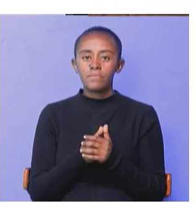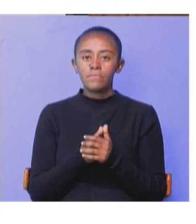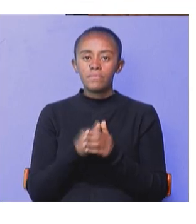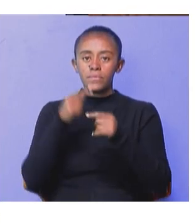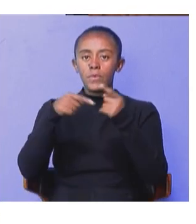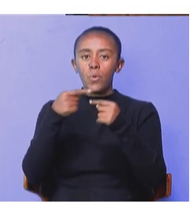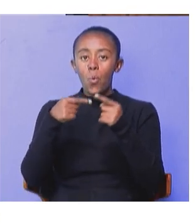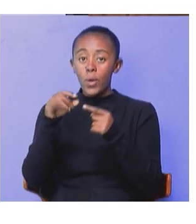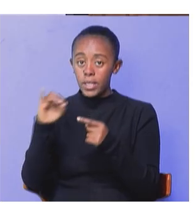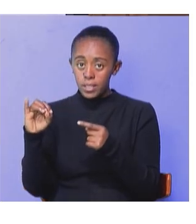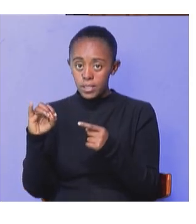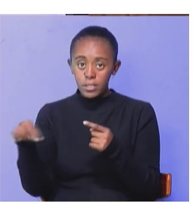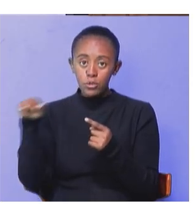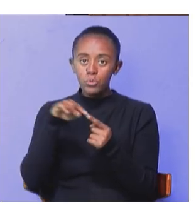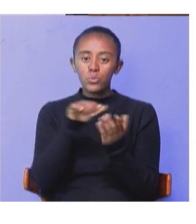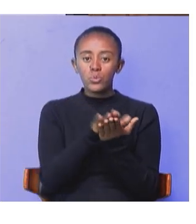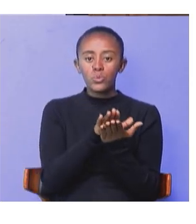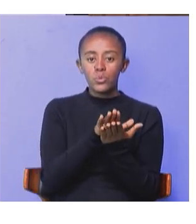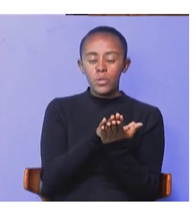going to school